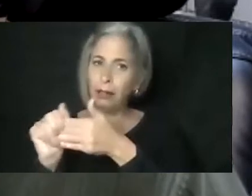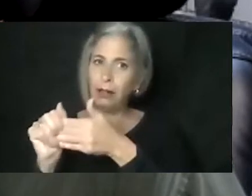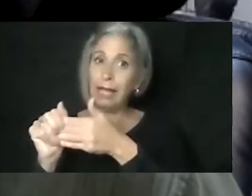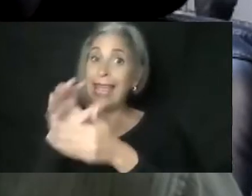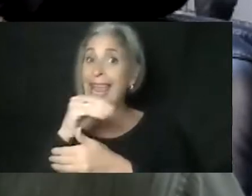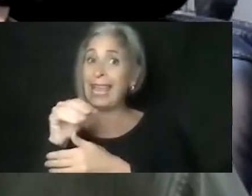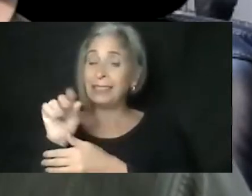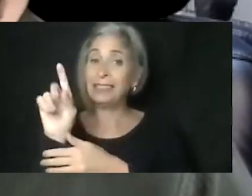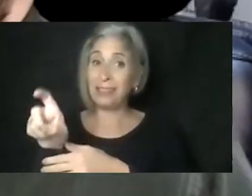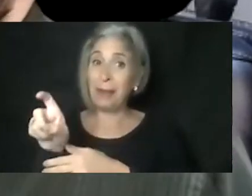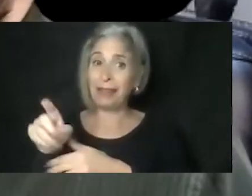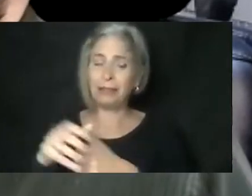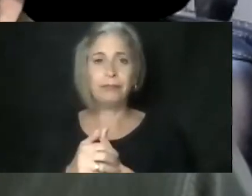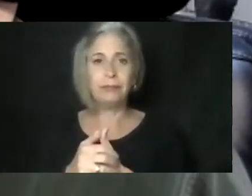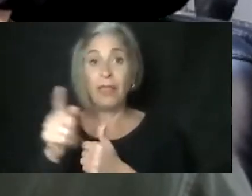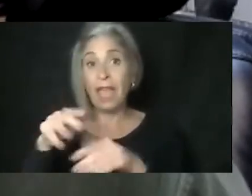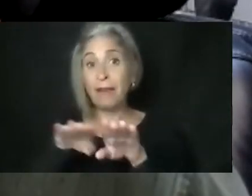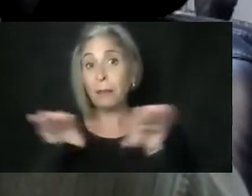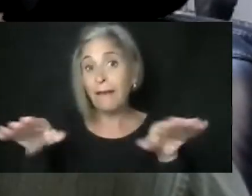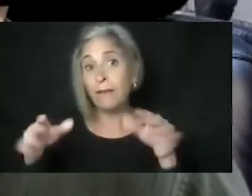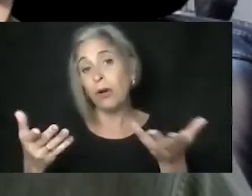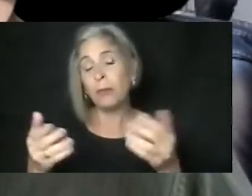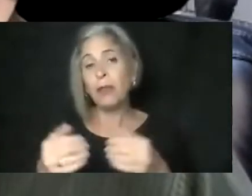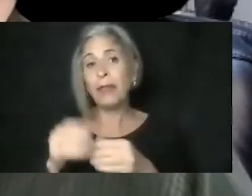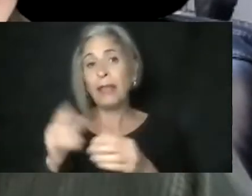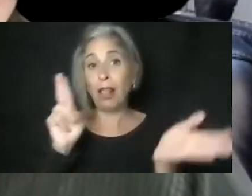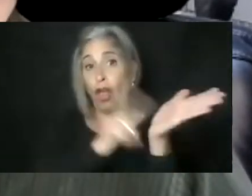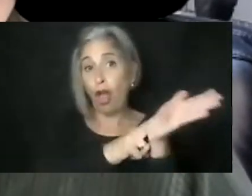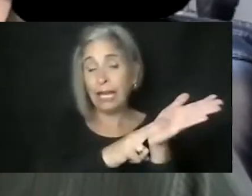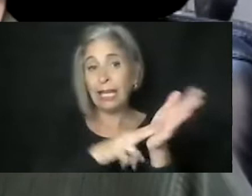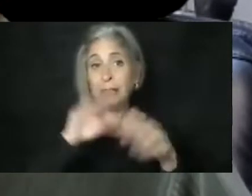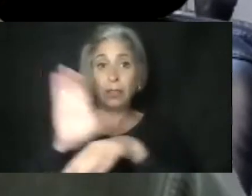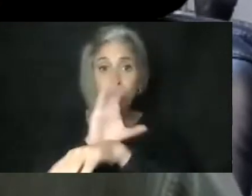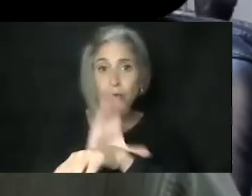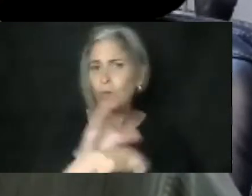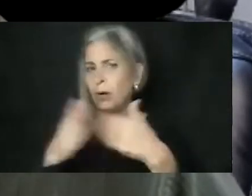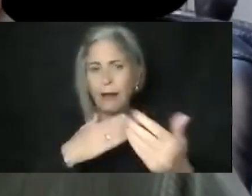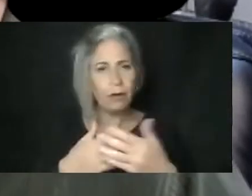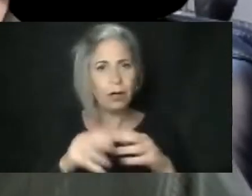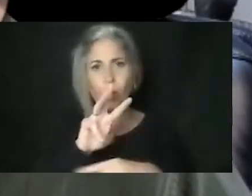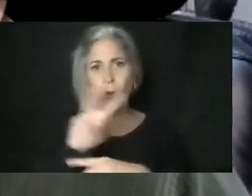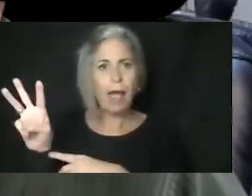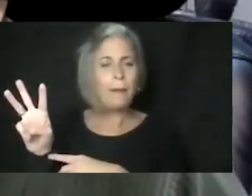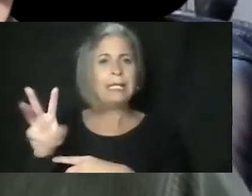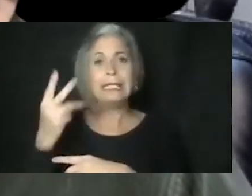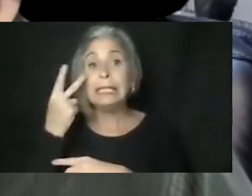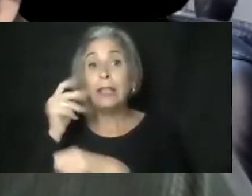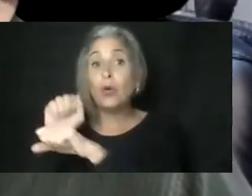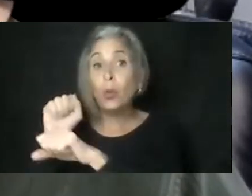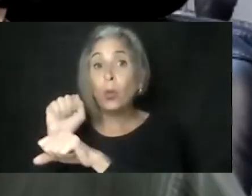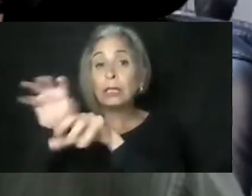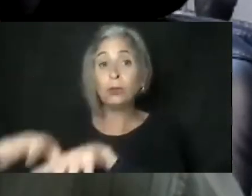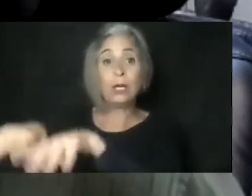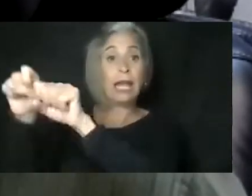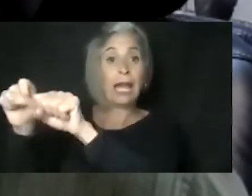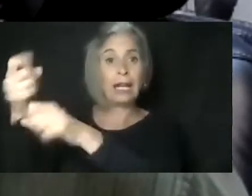demand. So they have a platform that they can log into and see kind of what work is available for them to take on and at